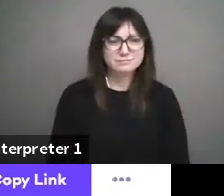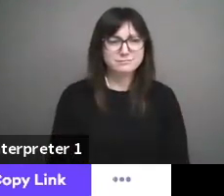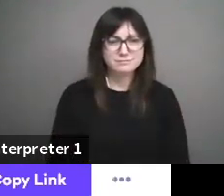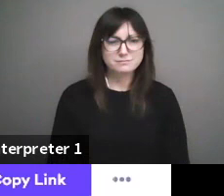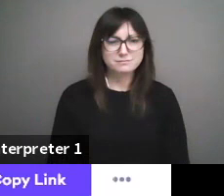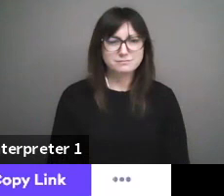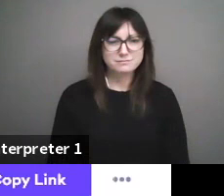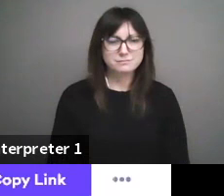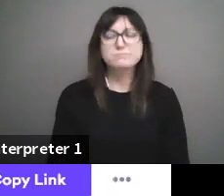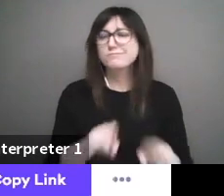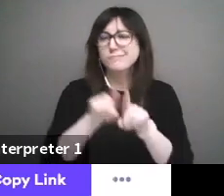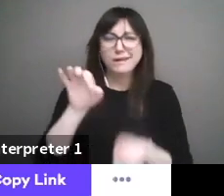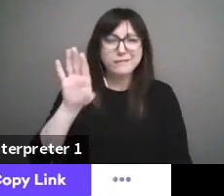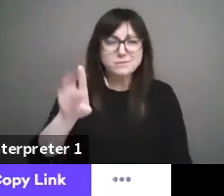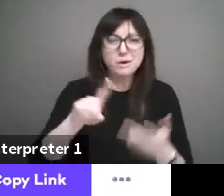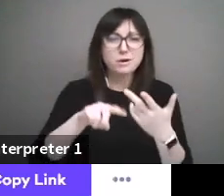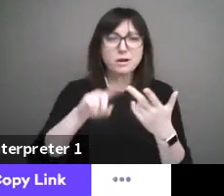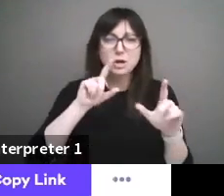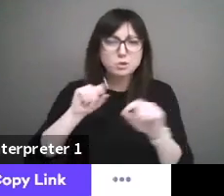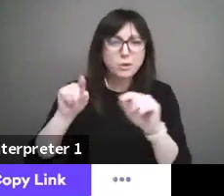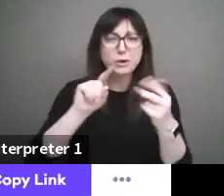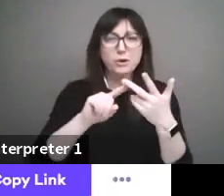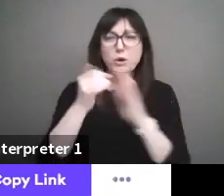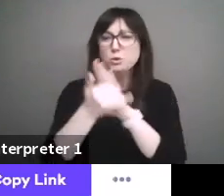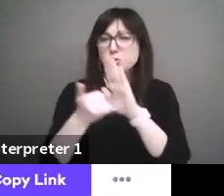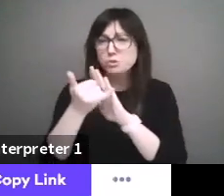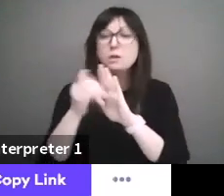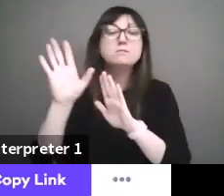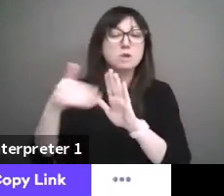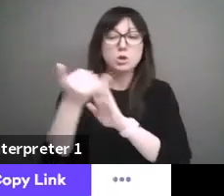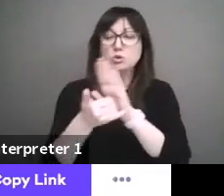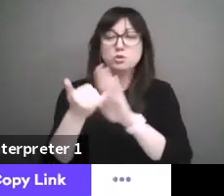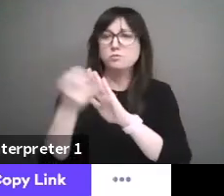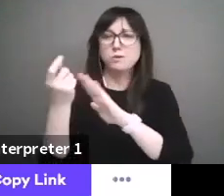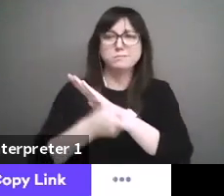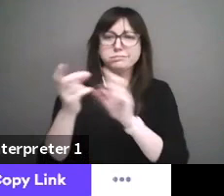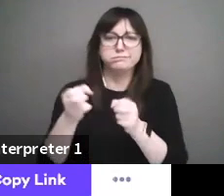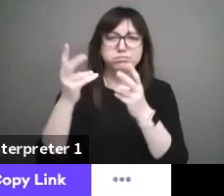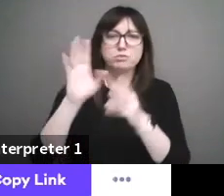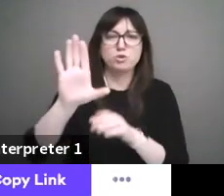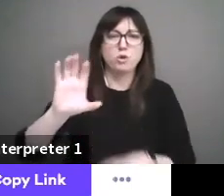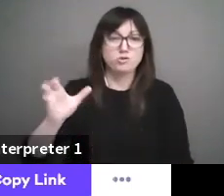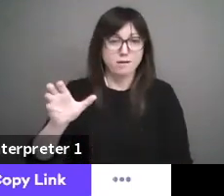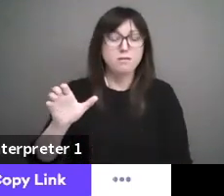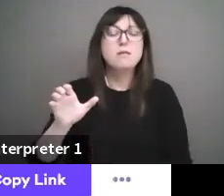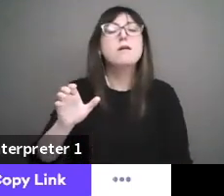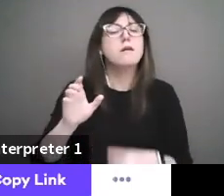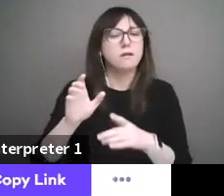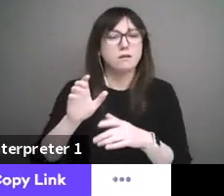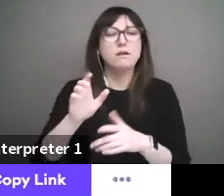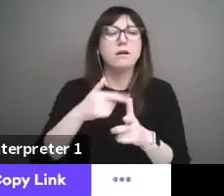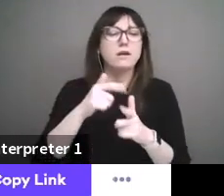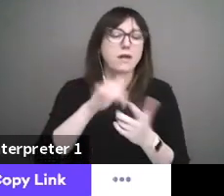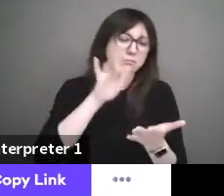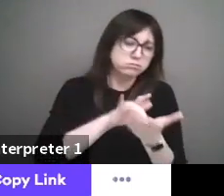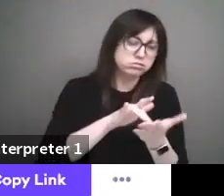Same with Facebook, same with Twitter and YouTube. YouTube, it will post right to your channel. And then you would have to go into YouTube to